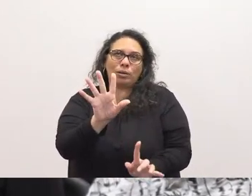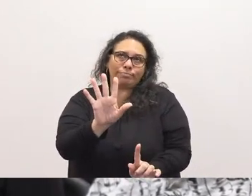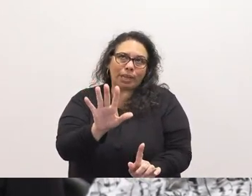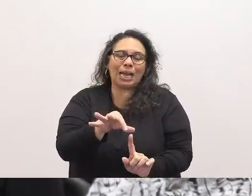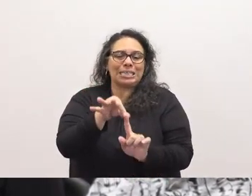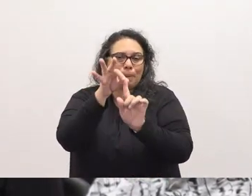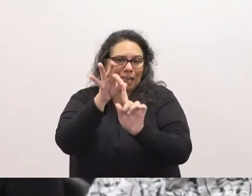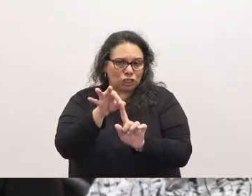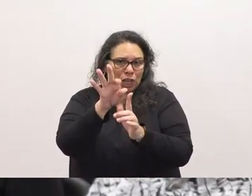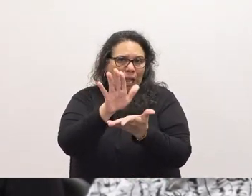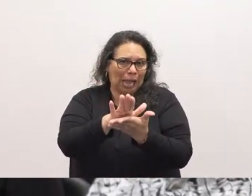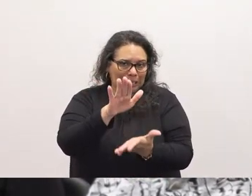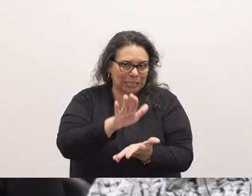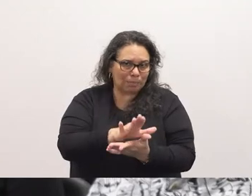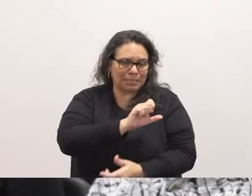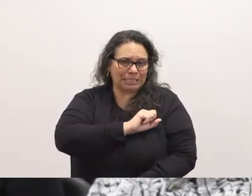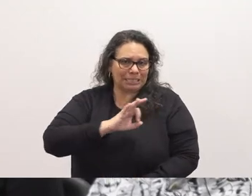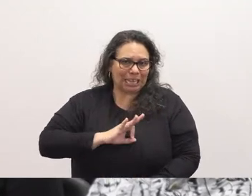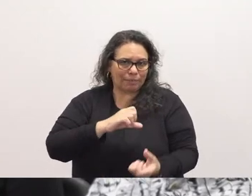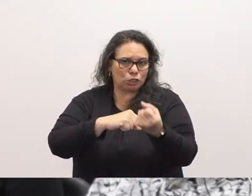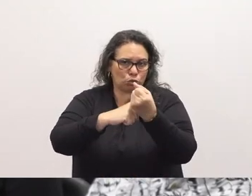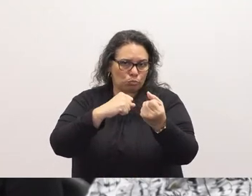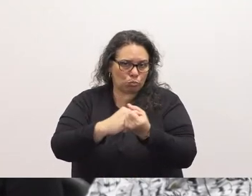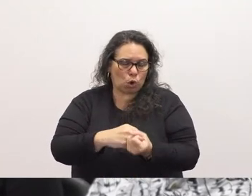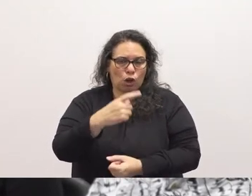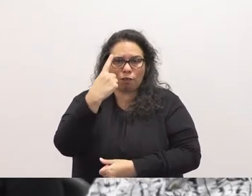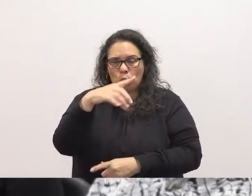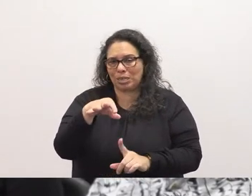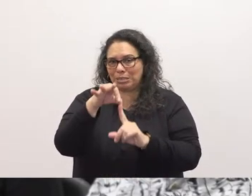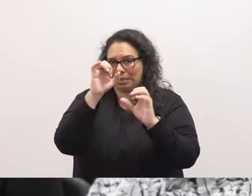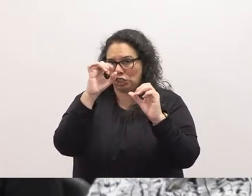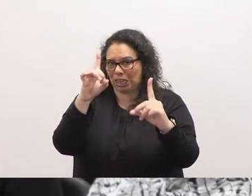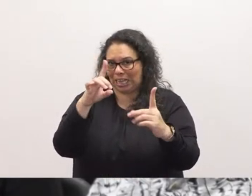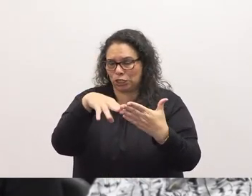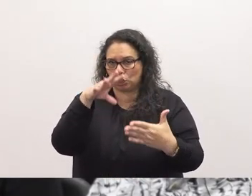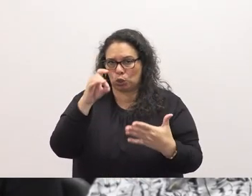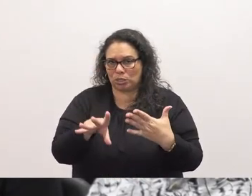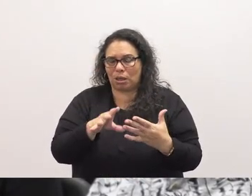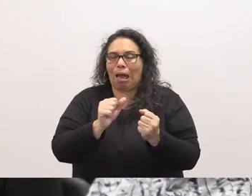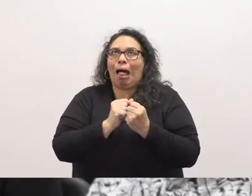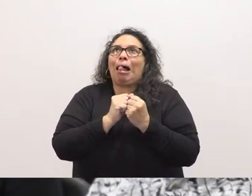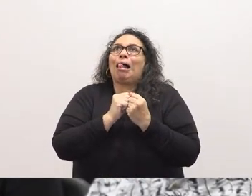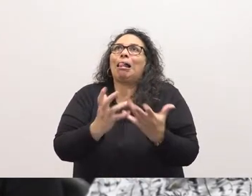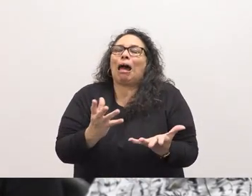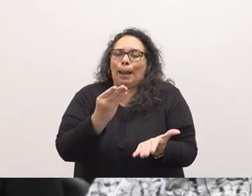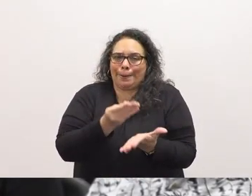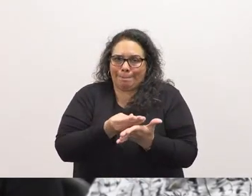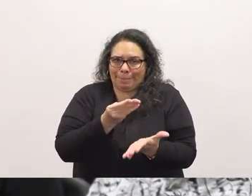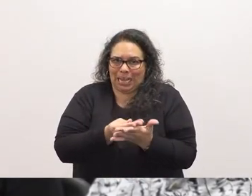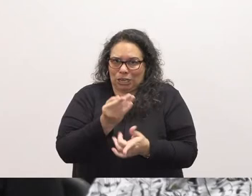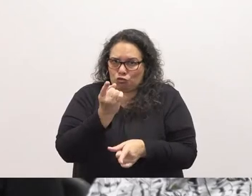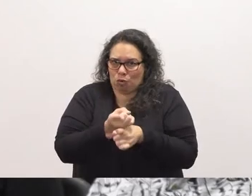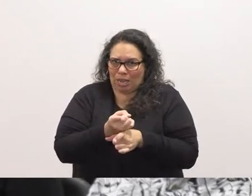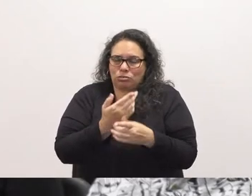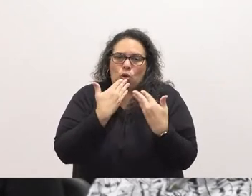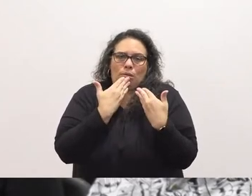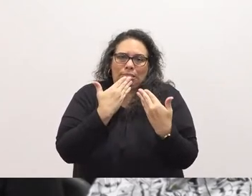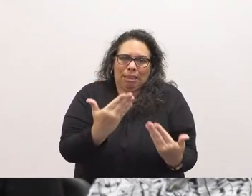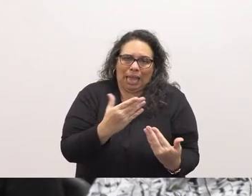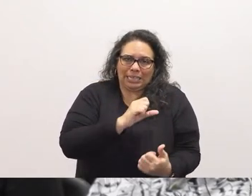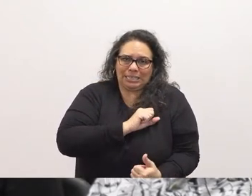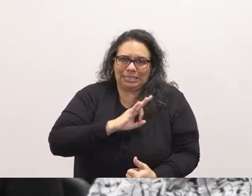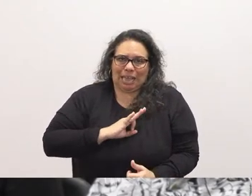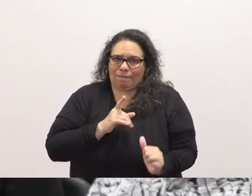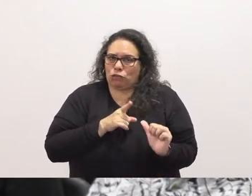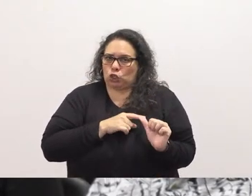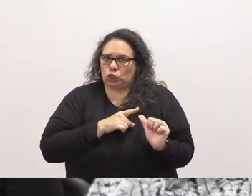specialized academic staffing support to special ed students. A lot of money here, right? So I want to thank the staff, first